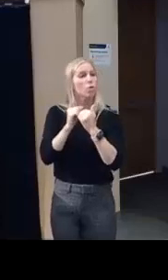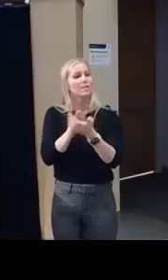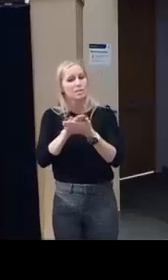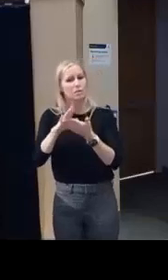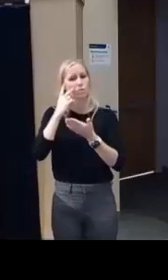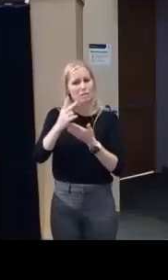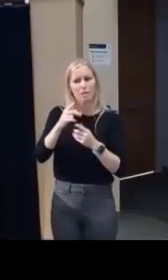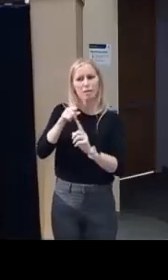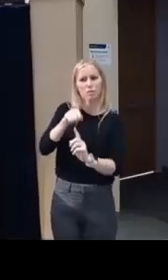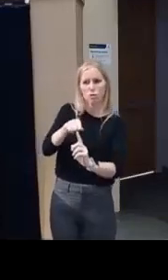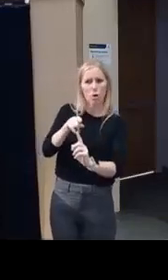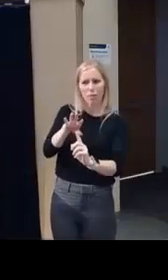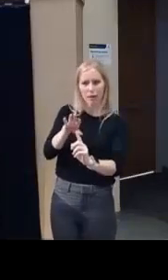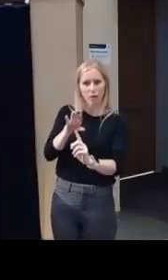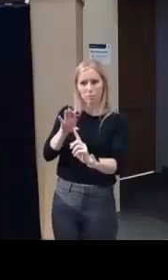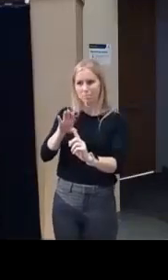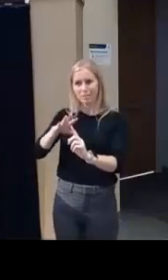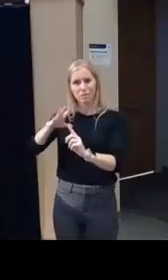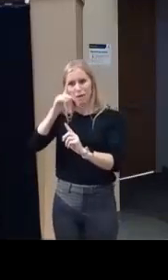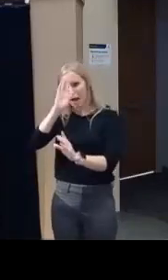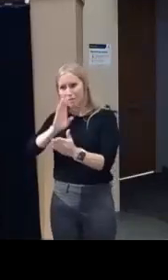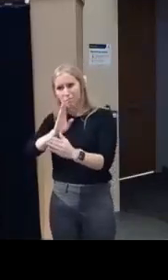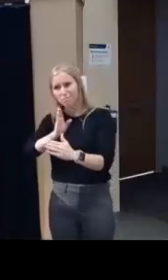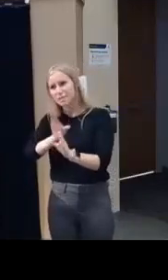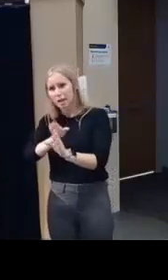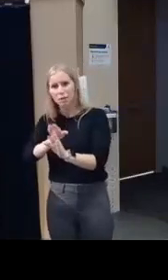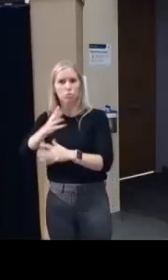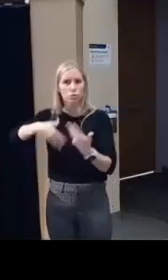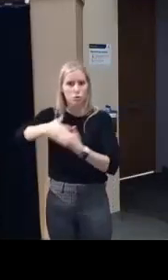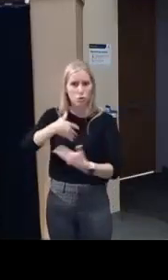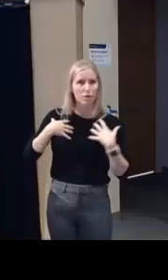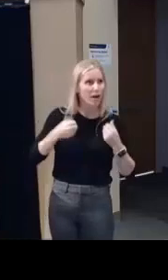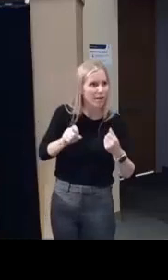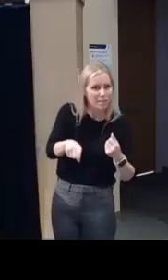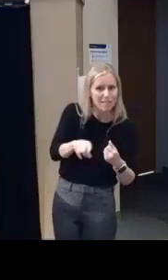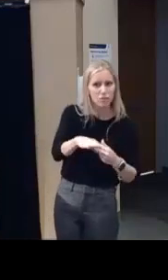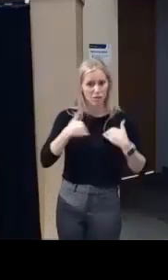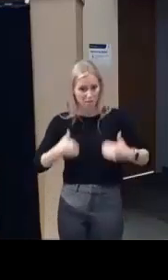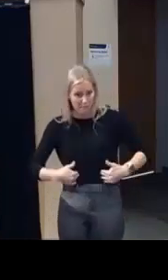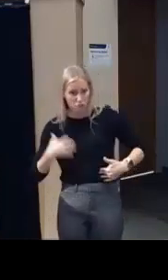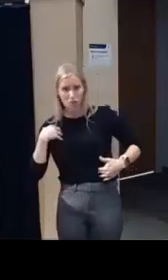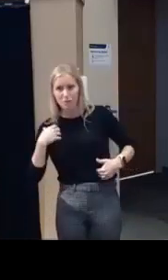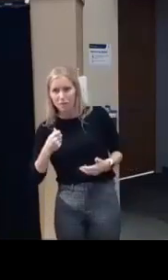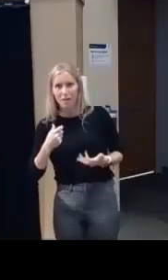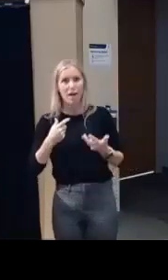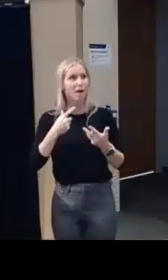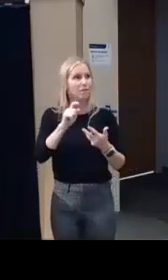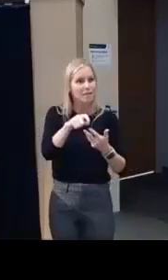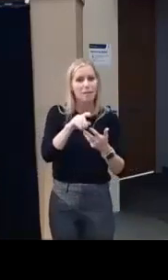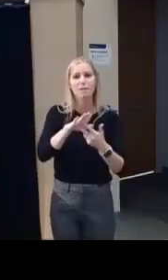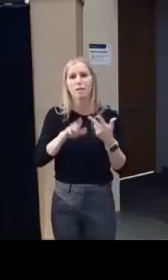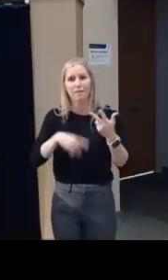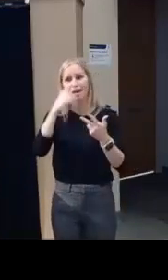health needs, the psychosocial health needs, as well as the substance use disorder and mental health needs of our patients.